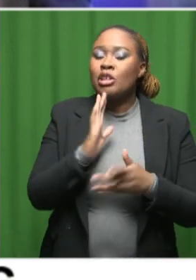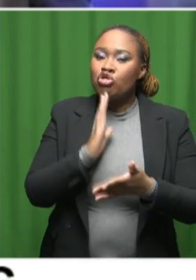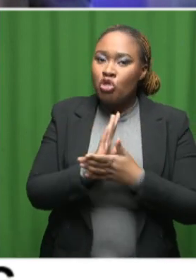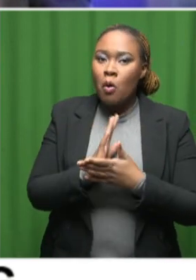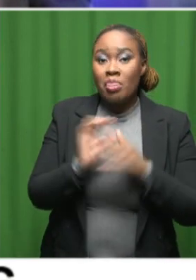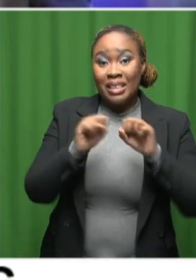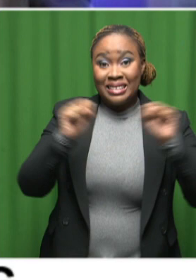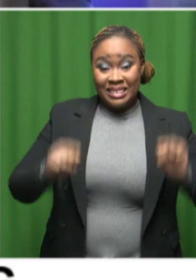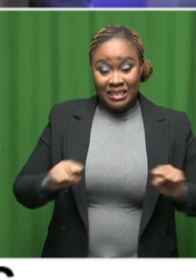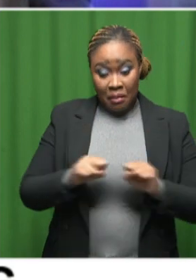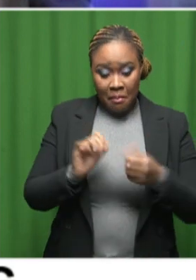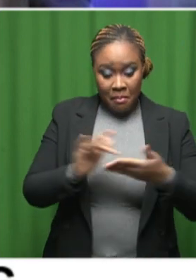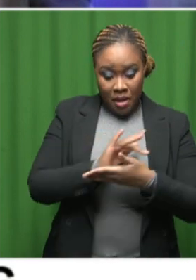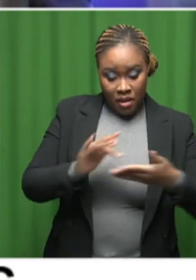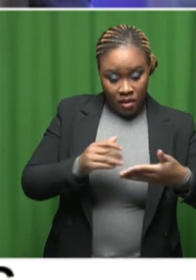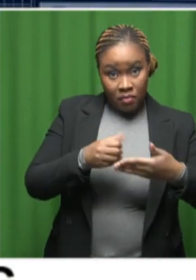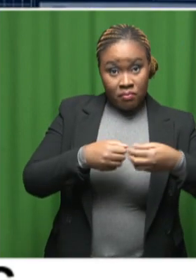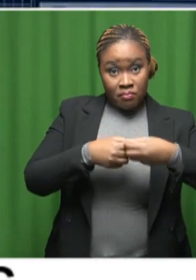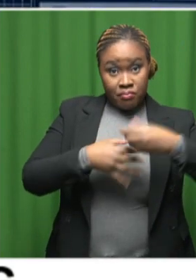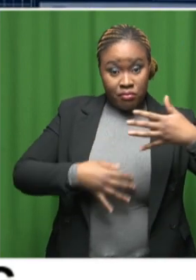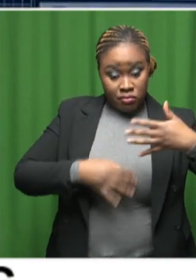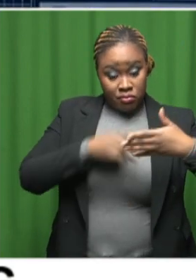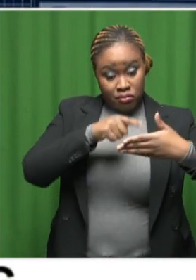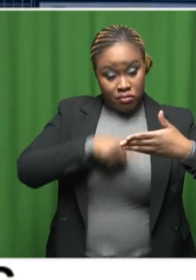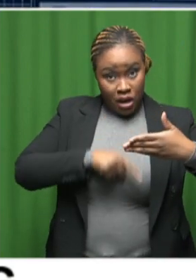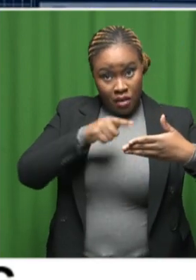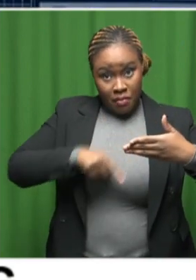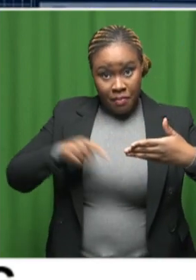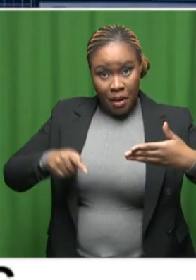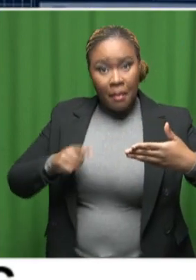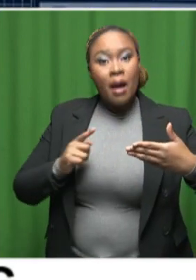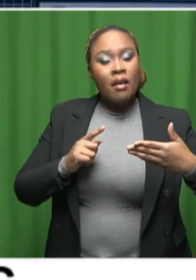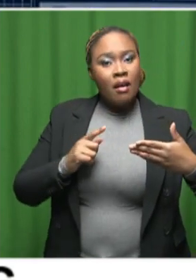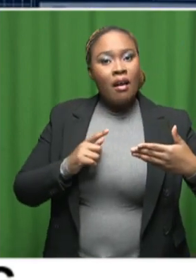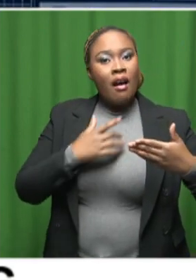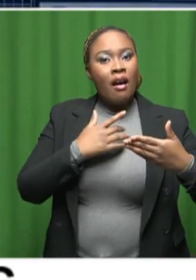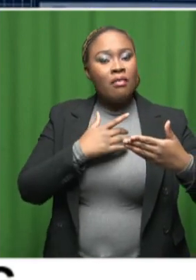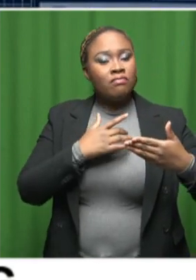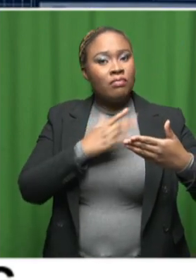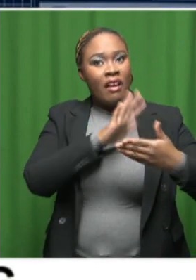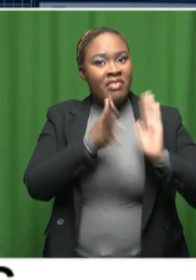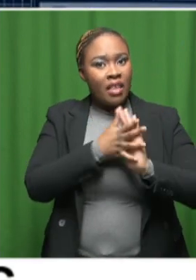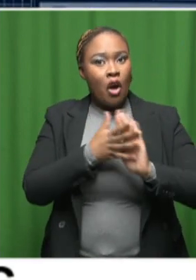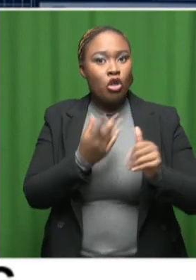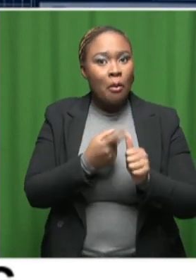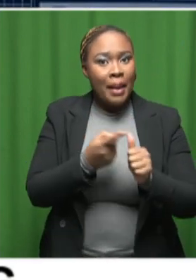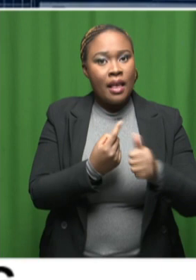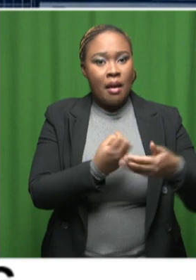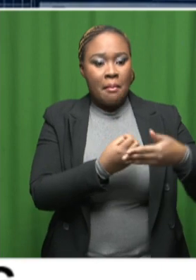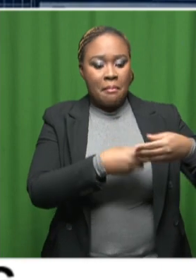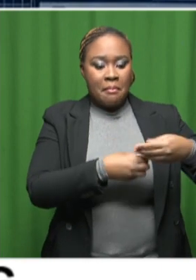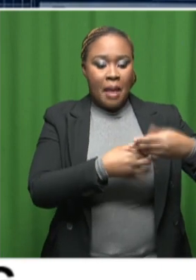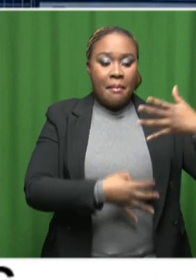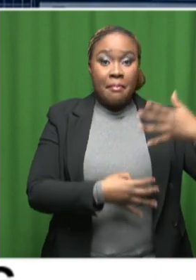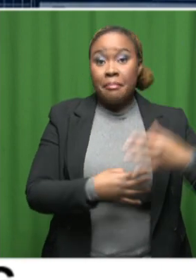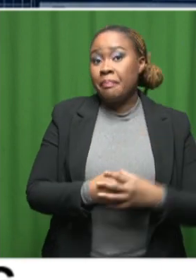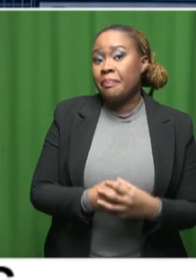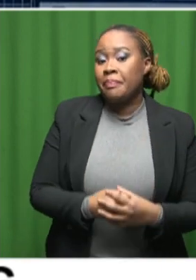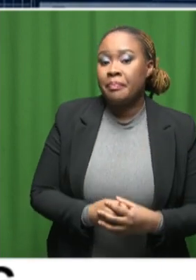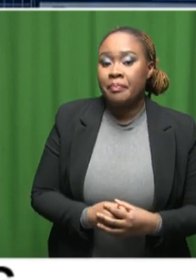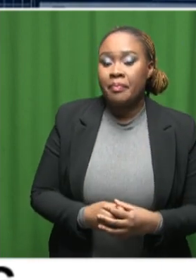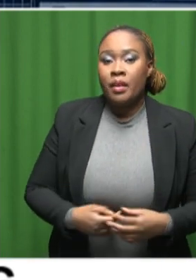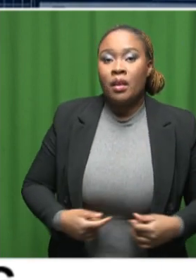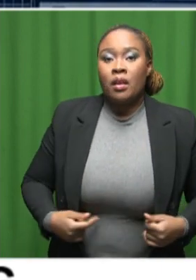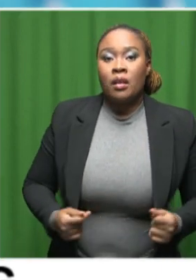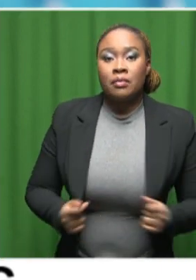And we are at the point where we've got about 50% of the